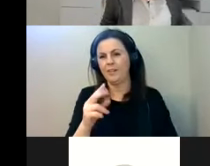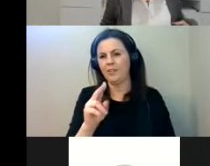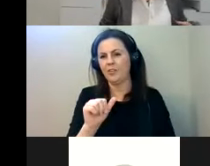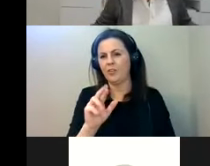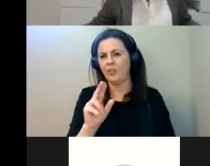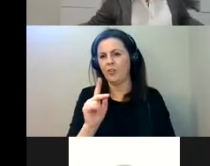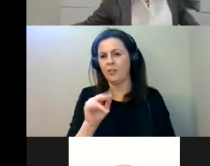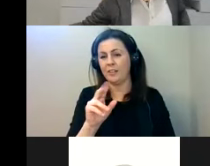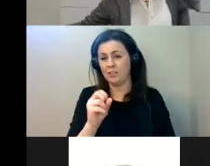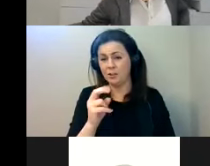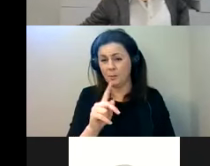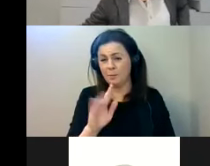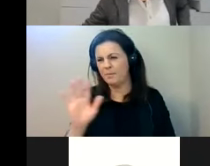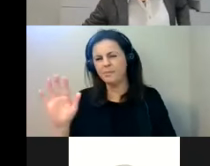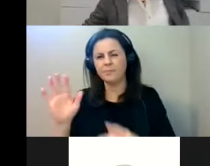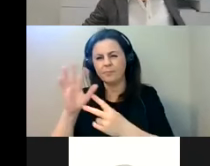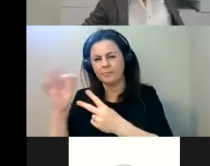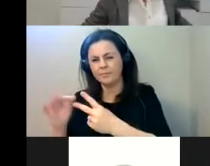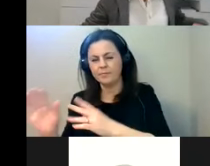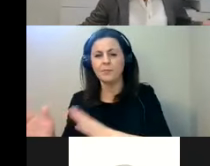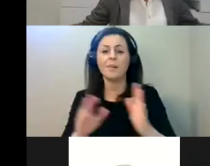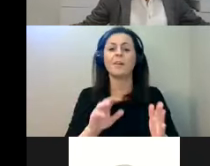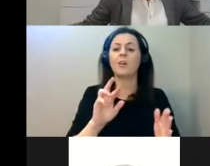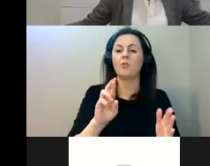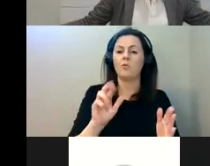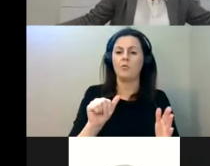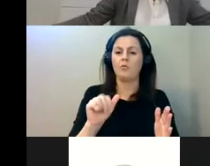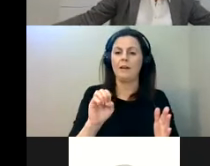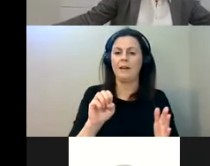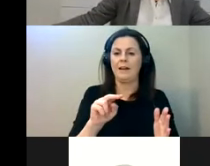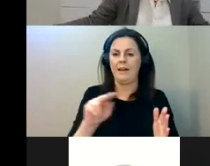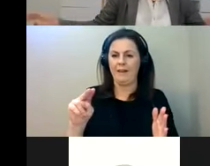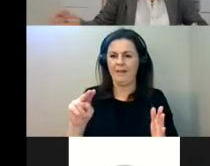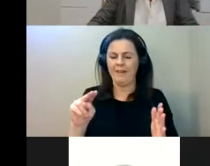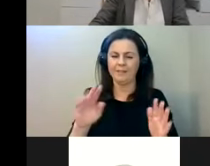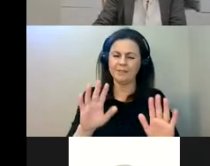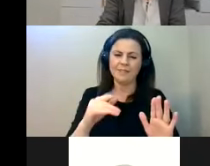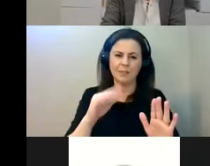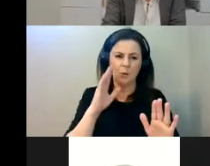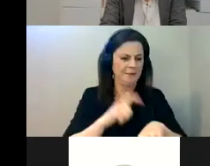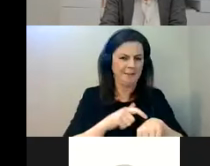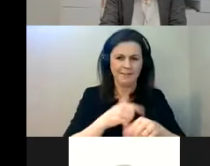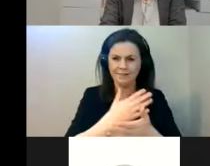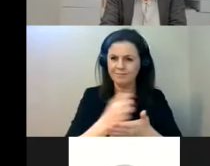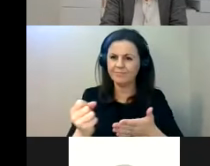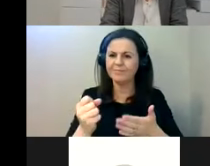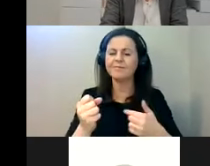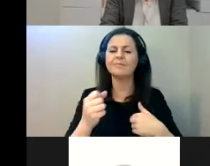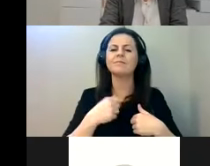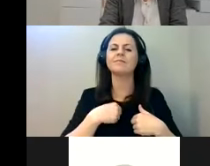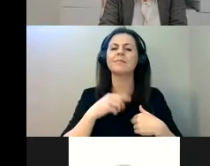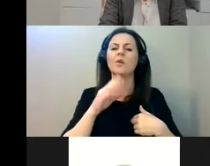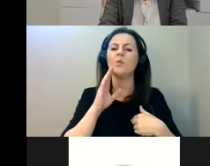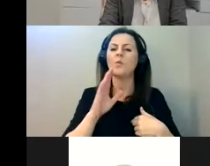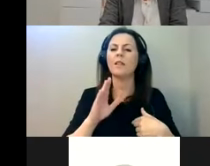I know there's lots of questions that have come up, and I will do another summary and send them to both Kimberly and Daniel to see if they can give